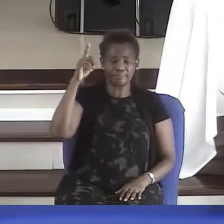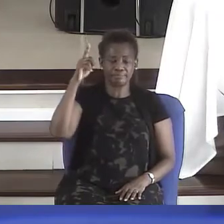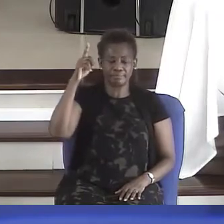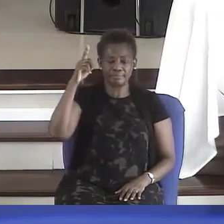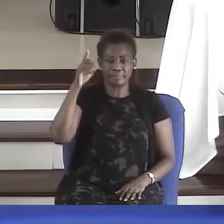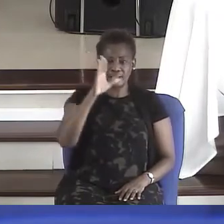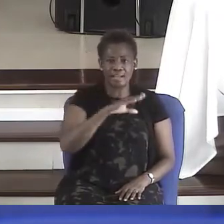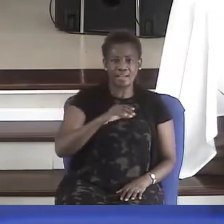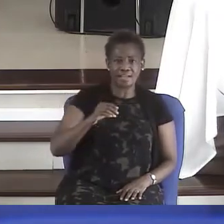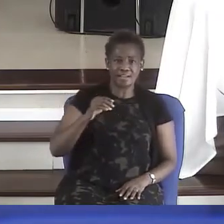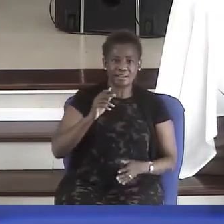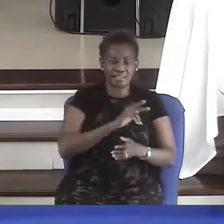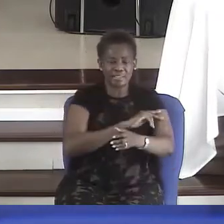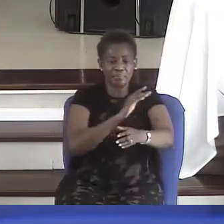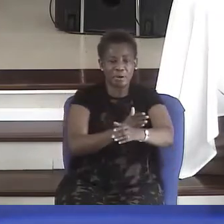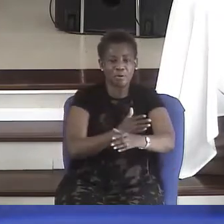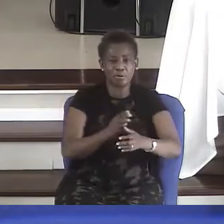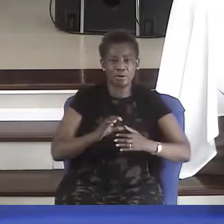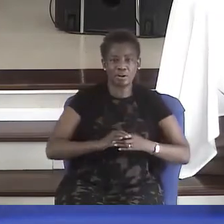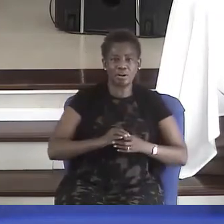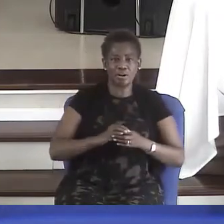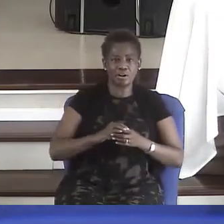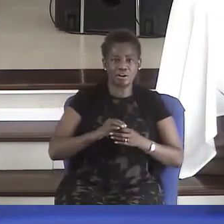And the power of his resurrection.